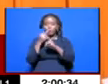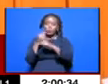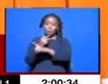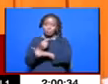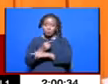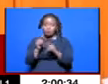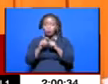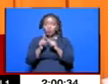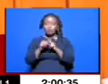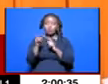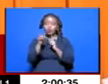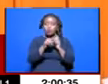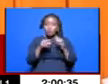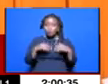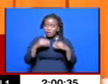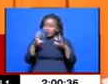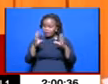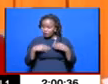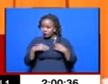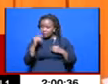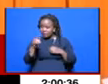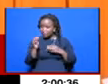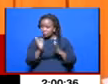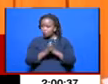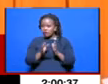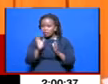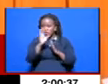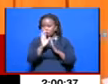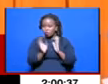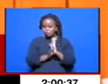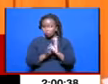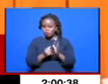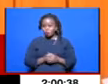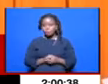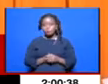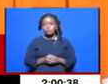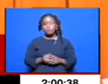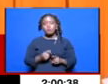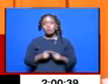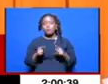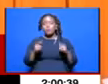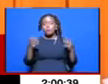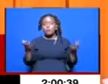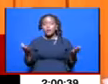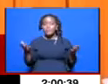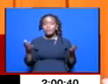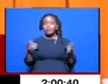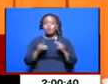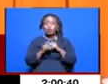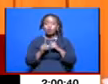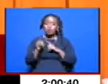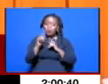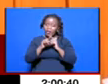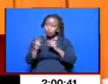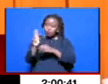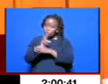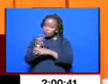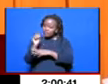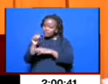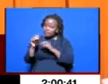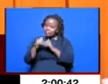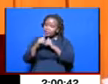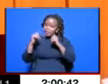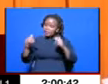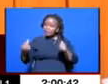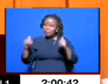it even in the structure of our Constitution. However, even as we make reference to the doctrine of separation of powers today,